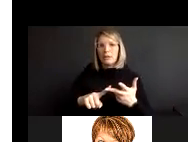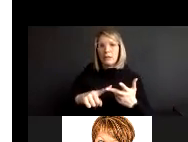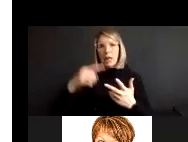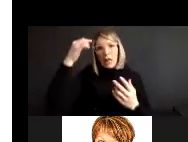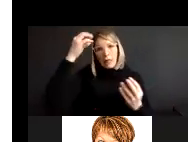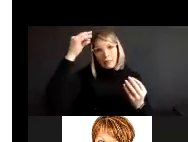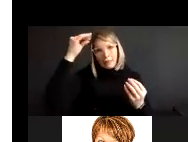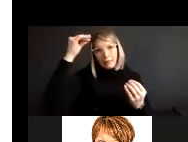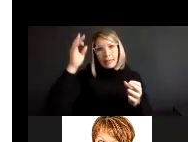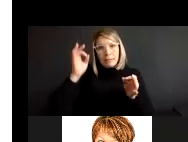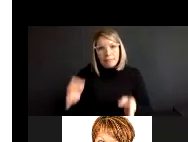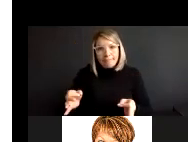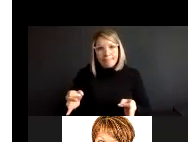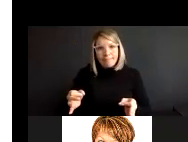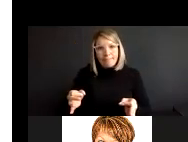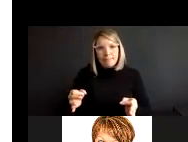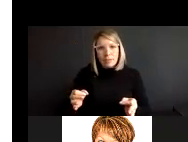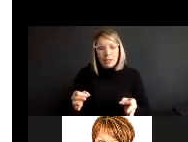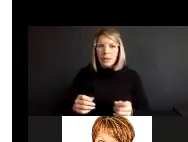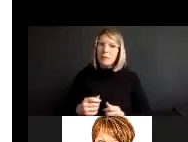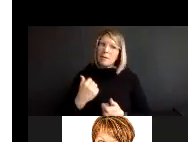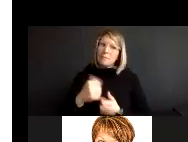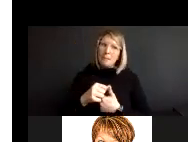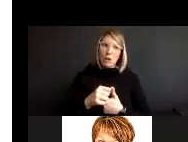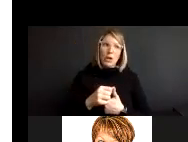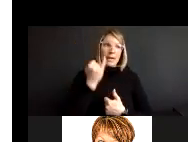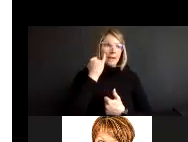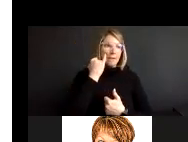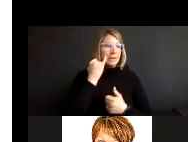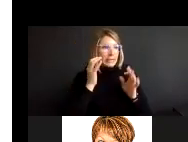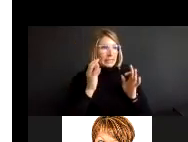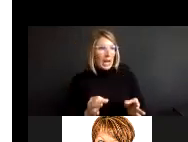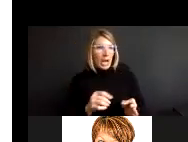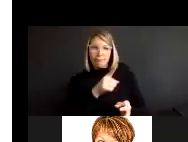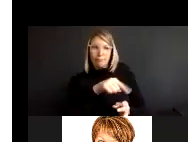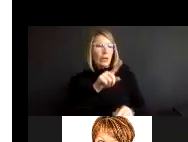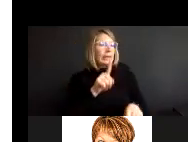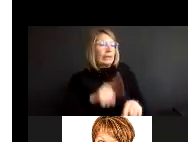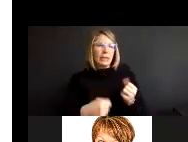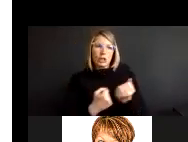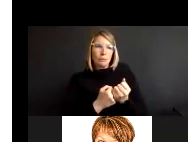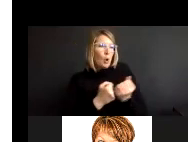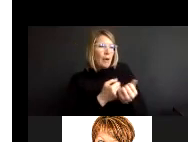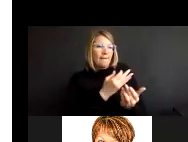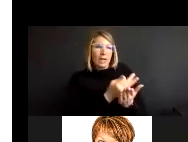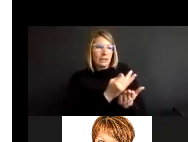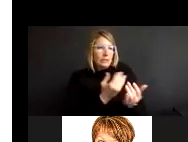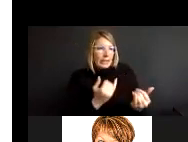Are we worried about the person's ability to make this decision? Well, why is that? And how could we support the adult to do